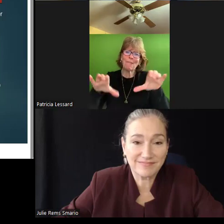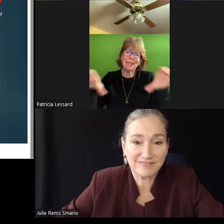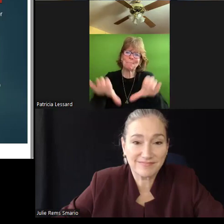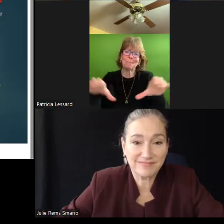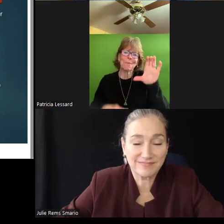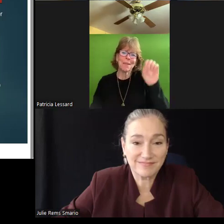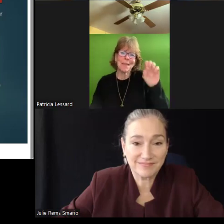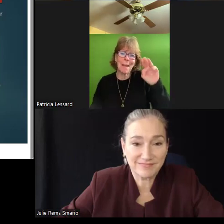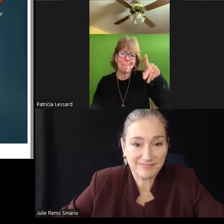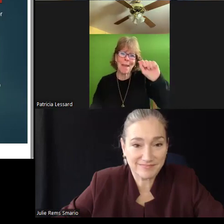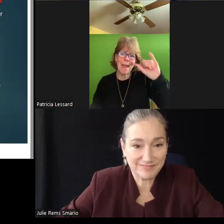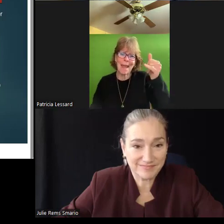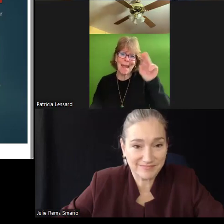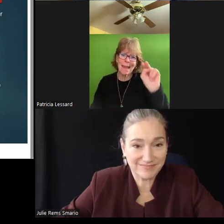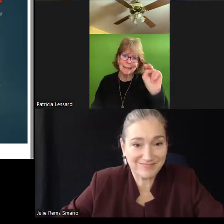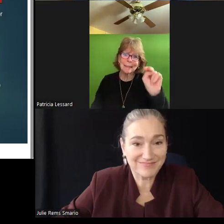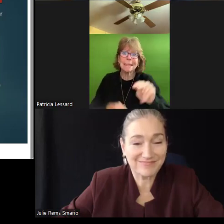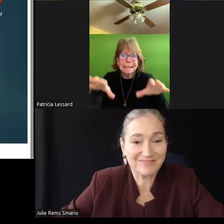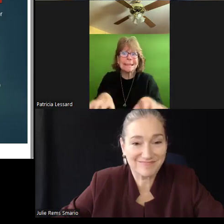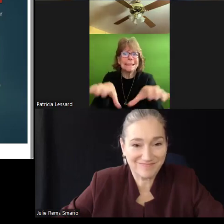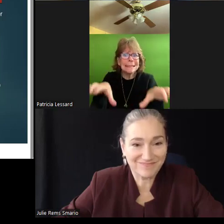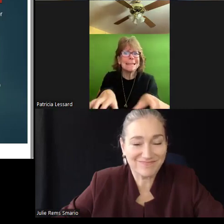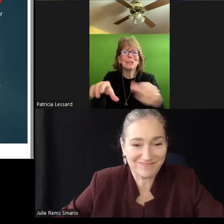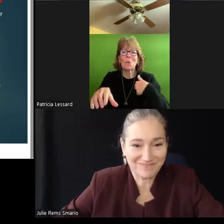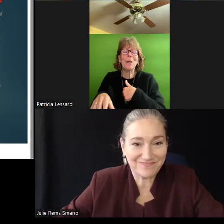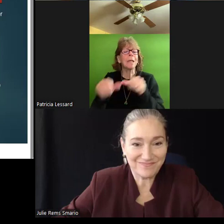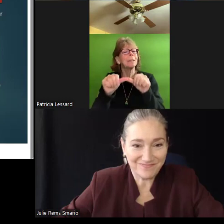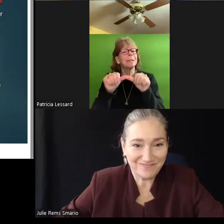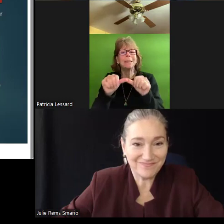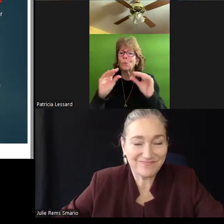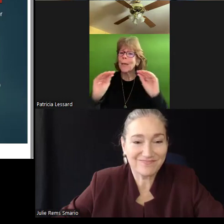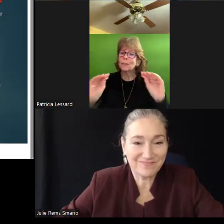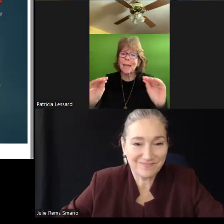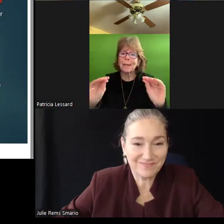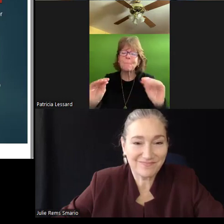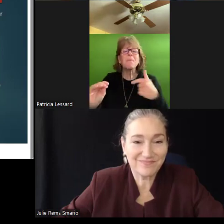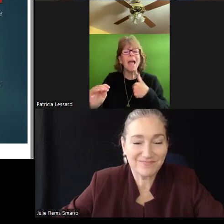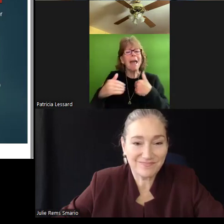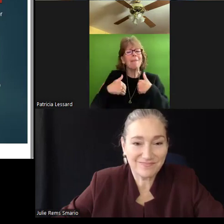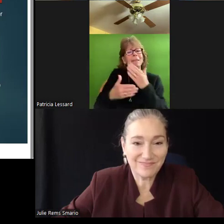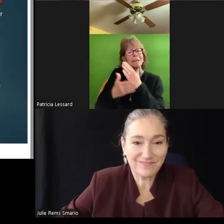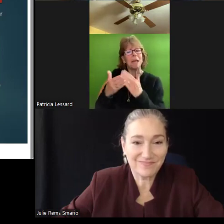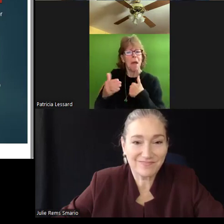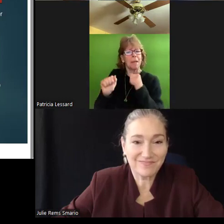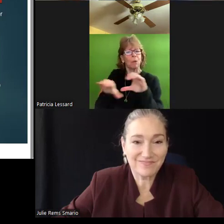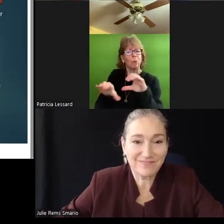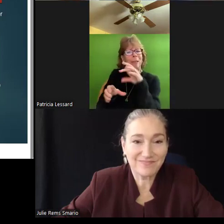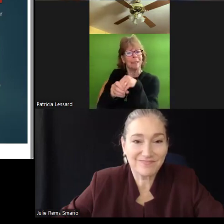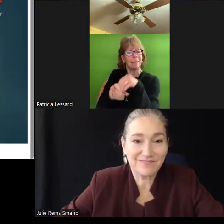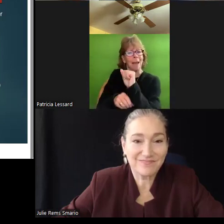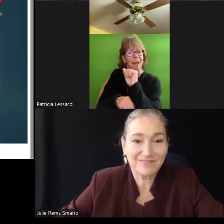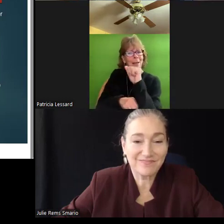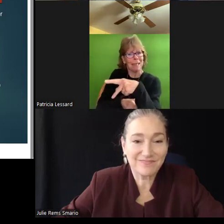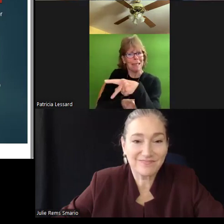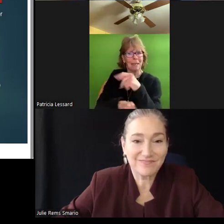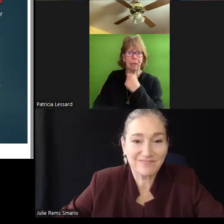pediatricians, we continue to educate. And I have some ideas for doing that within the AAP, but I think that everyone,